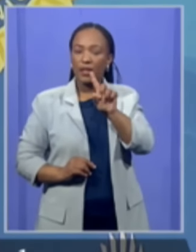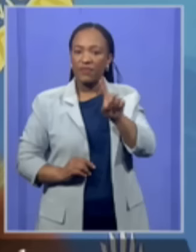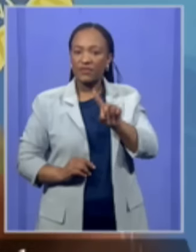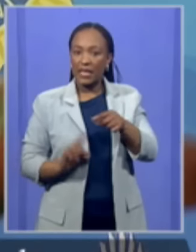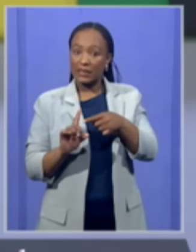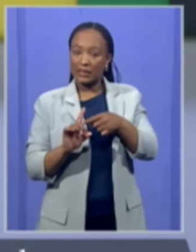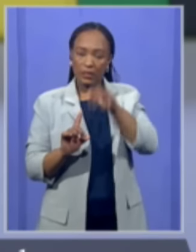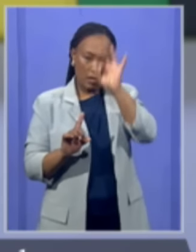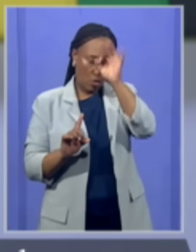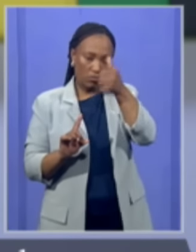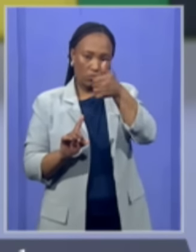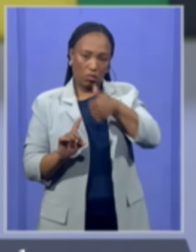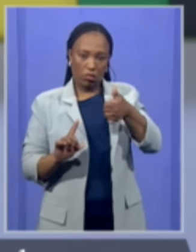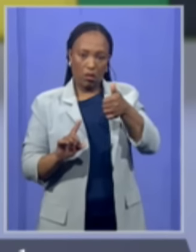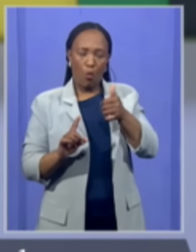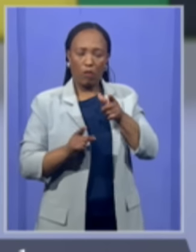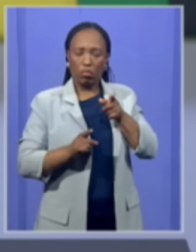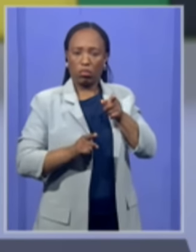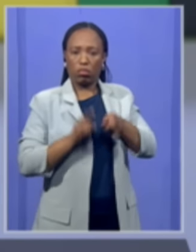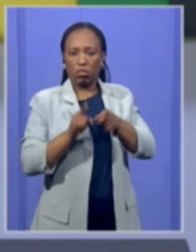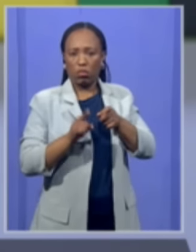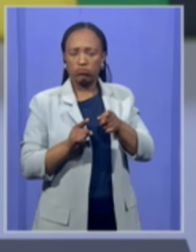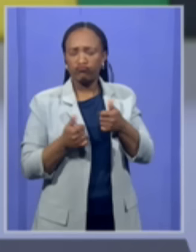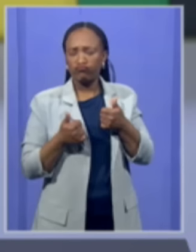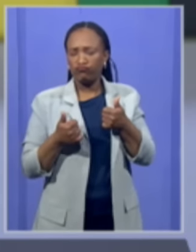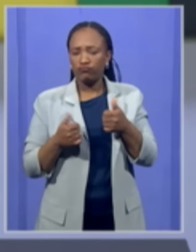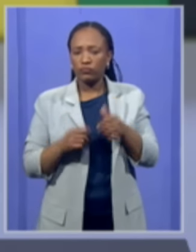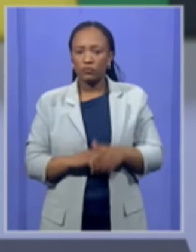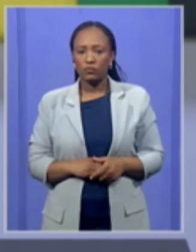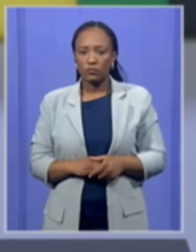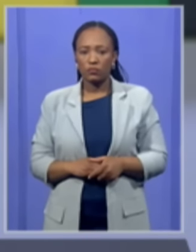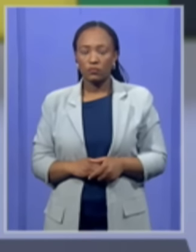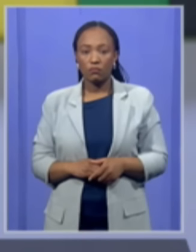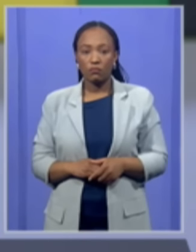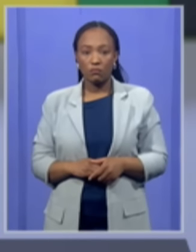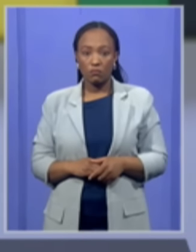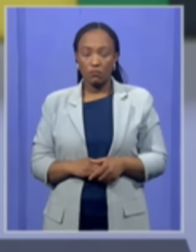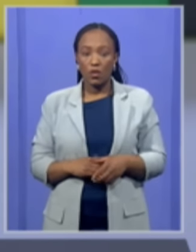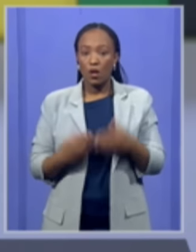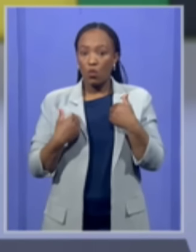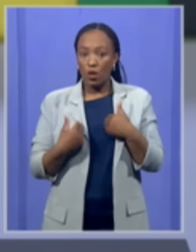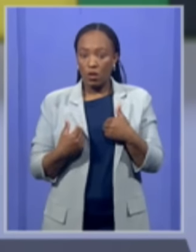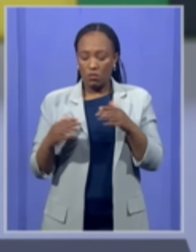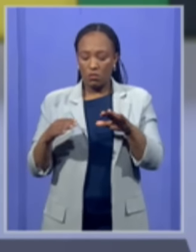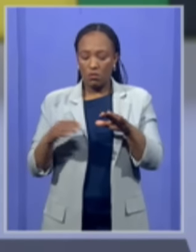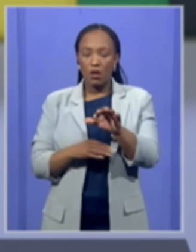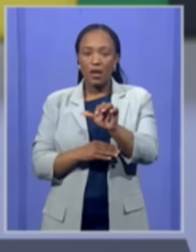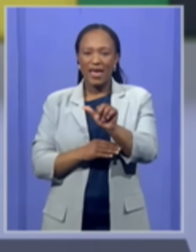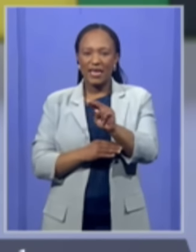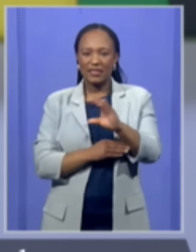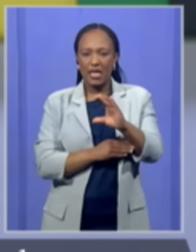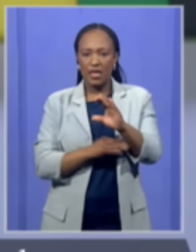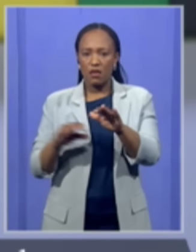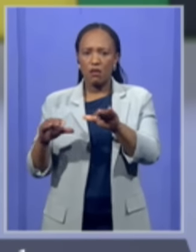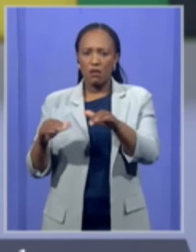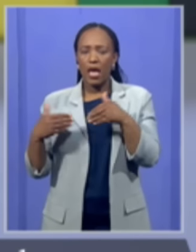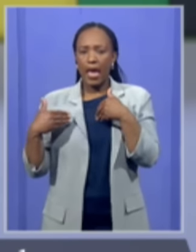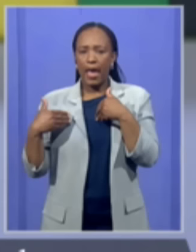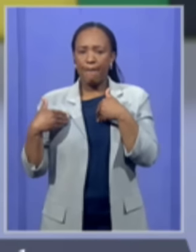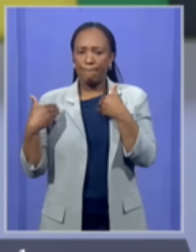Mkhwanazi. As the ANC, that is why we welcome that there will now be a proper commission, a judicial